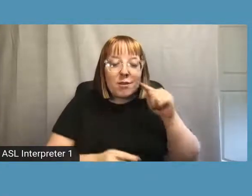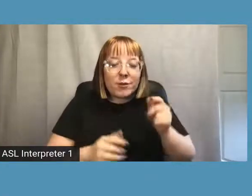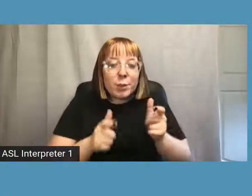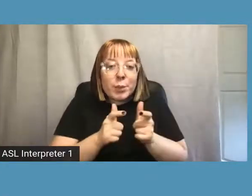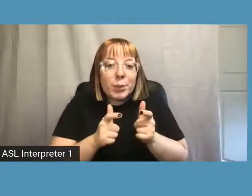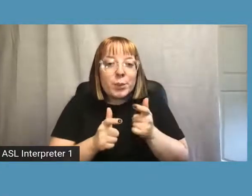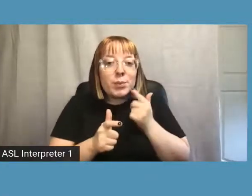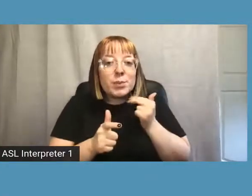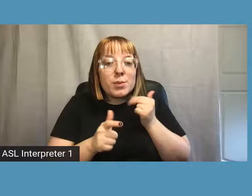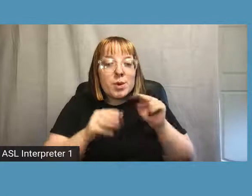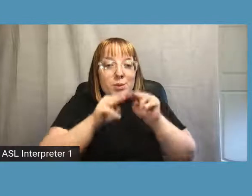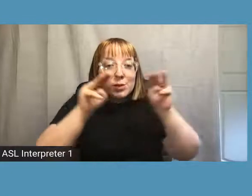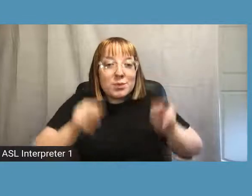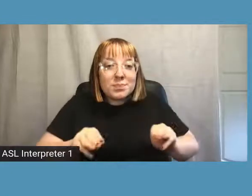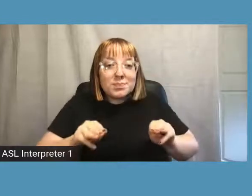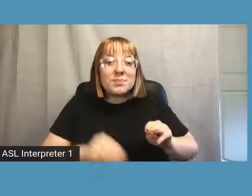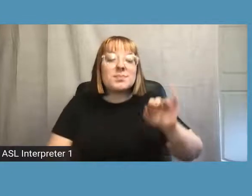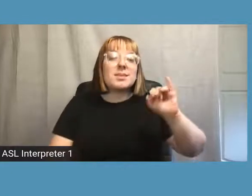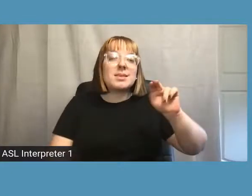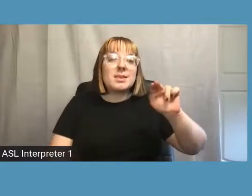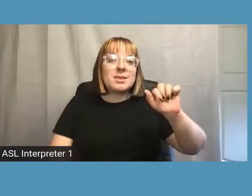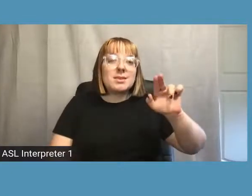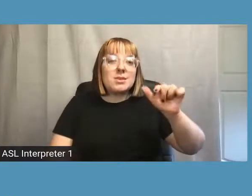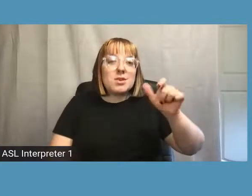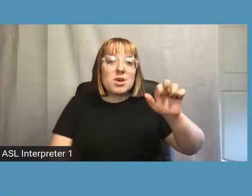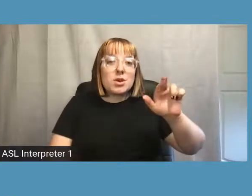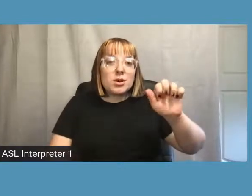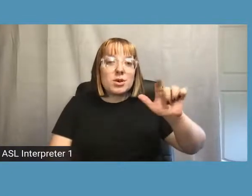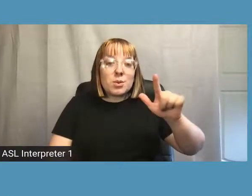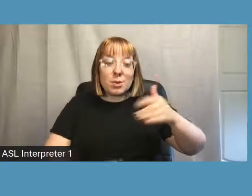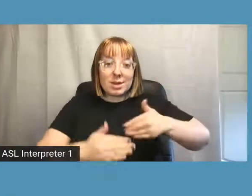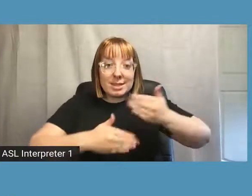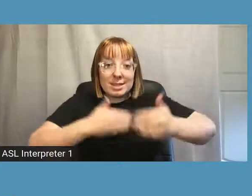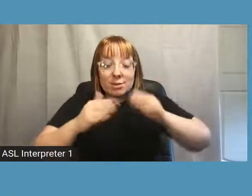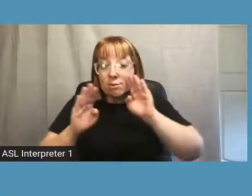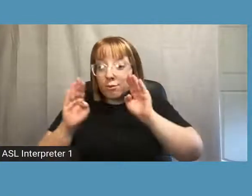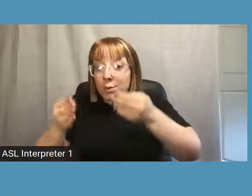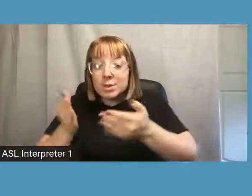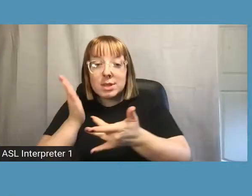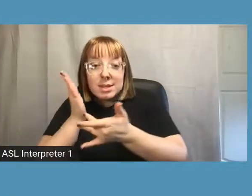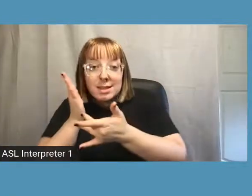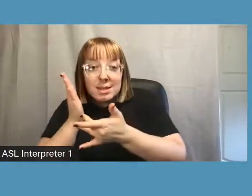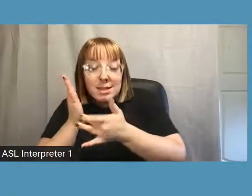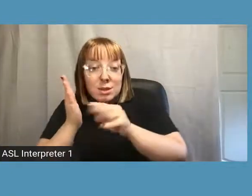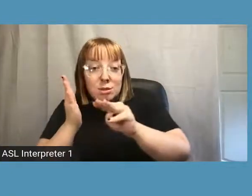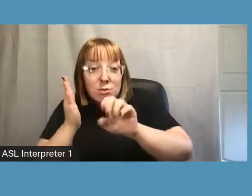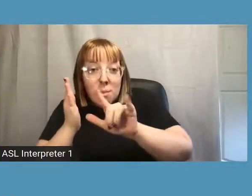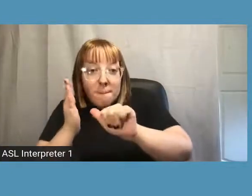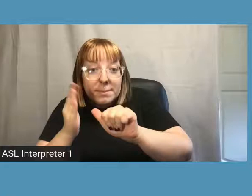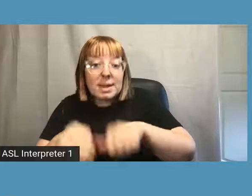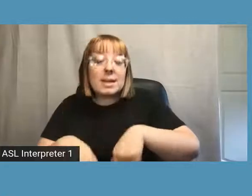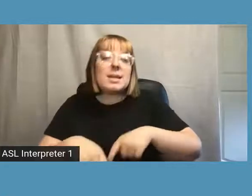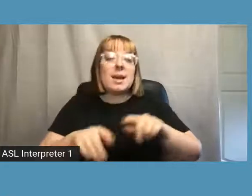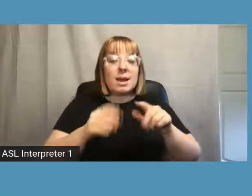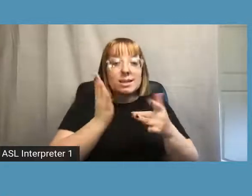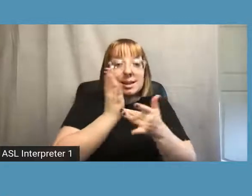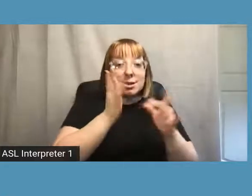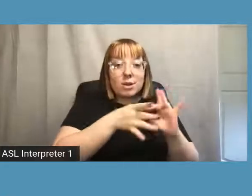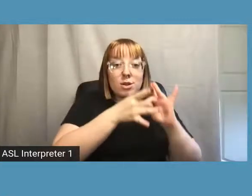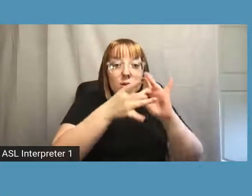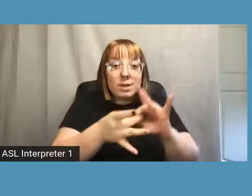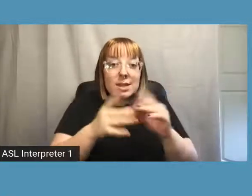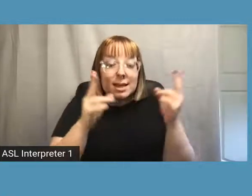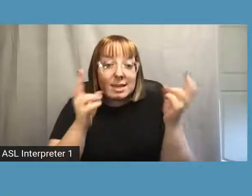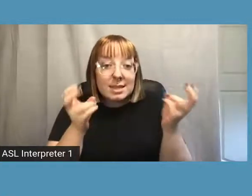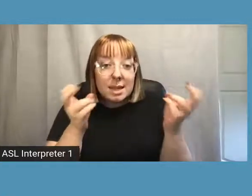Our inaugural series of online training focuses on digital media and technology topics and is made possible by the funding from